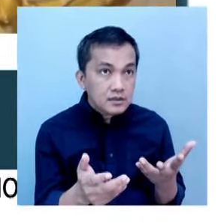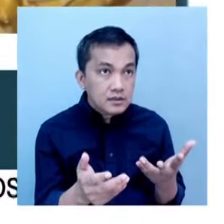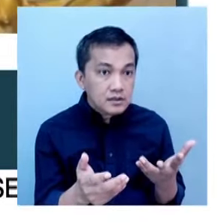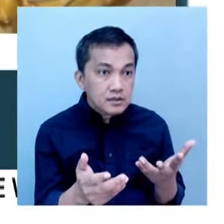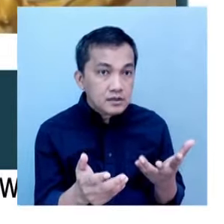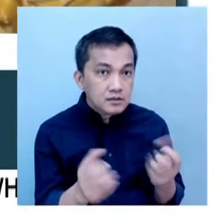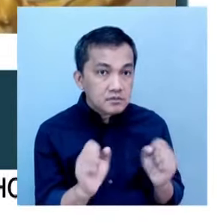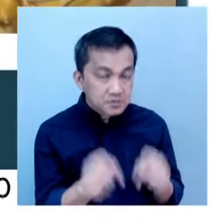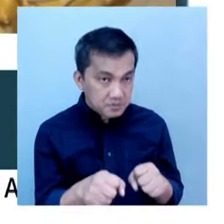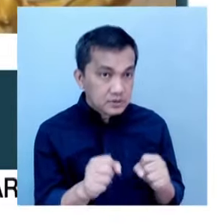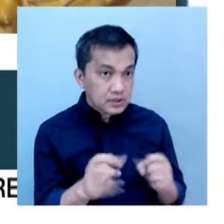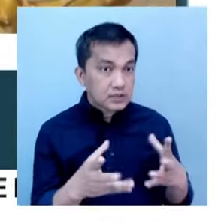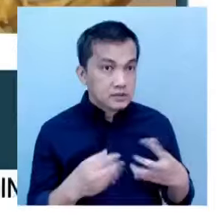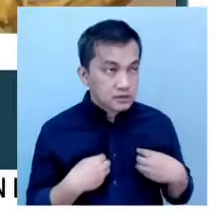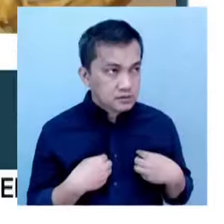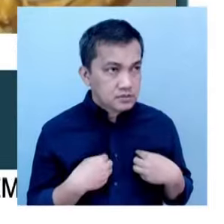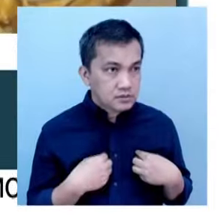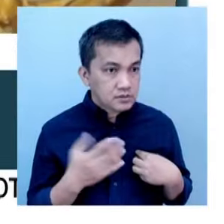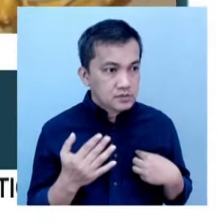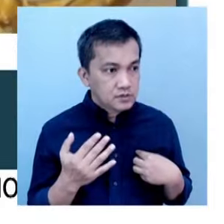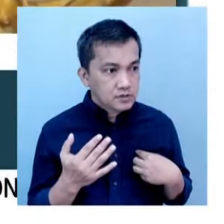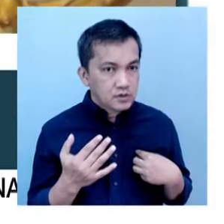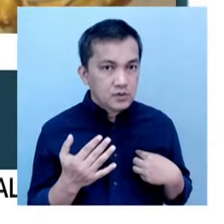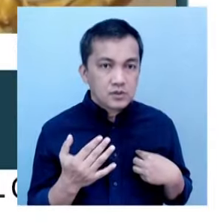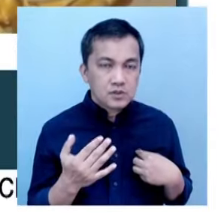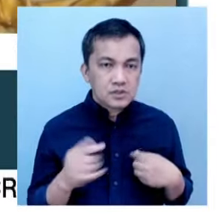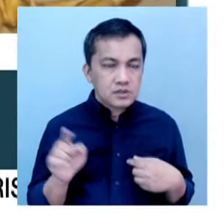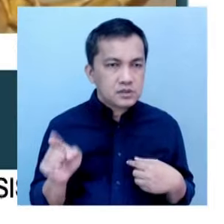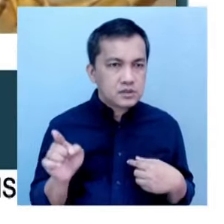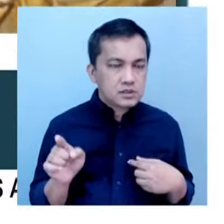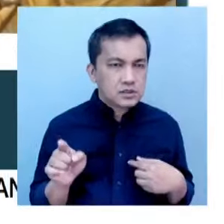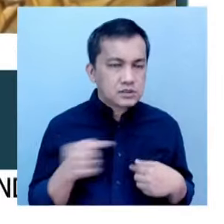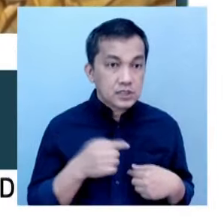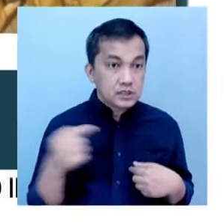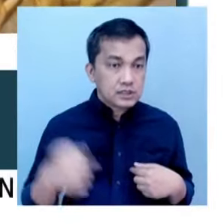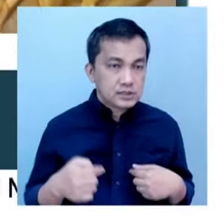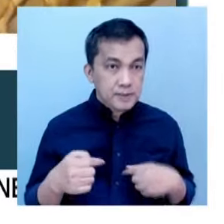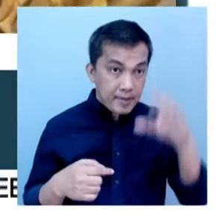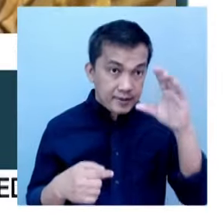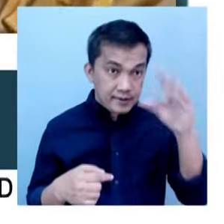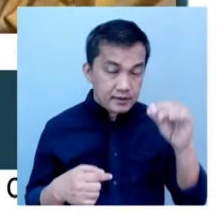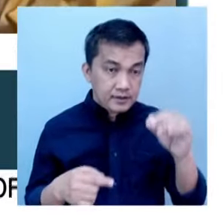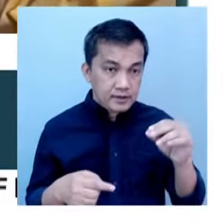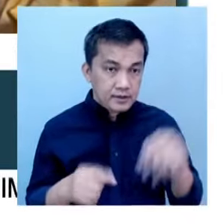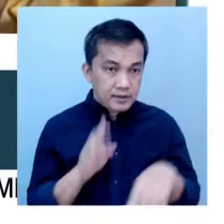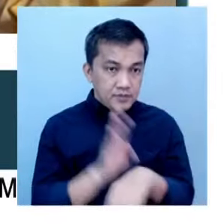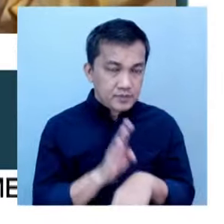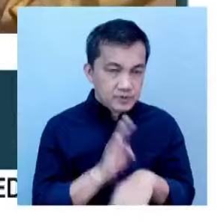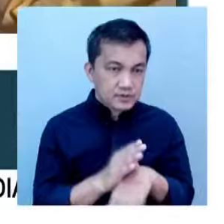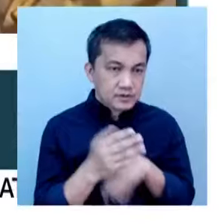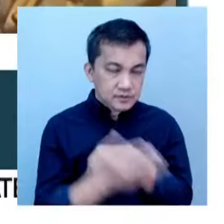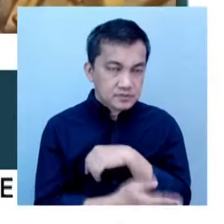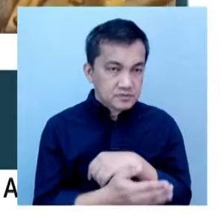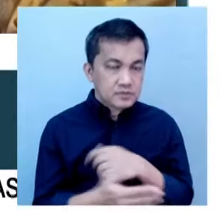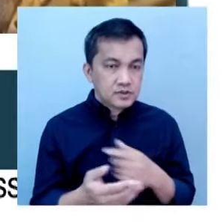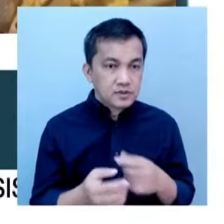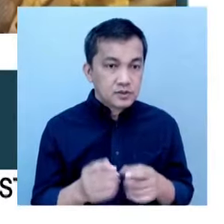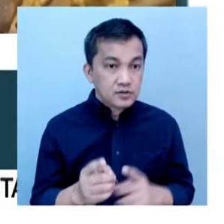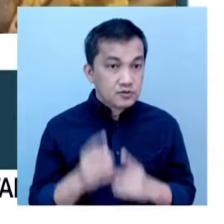It could be acceptable in the sense that these Chinese men who are businessmen in the country will probably